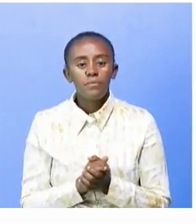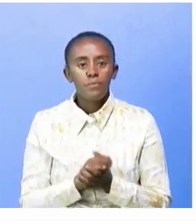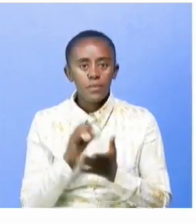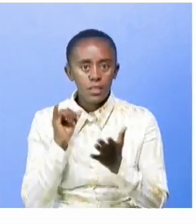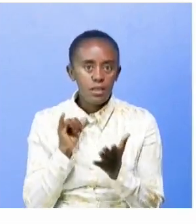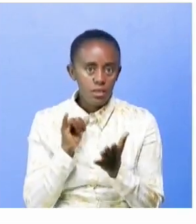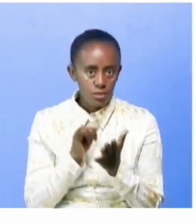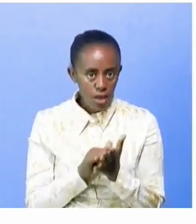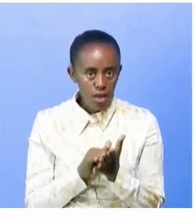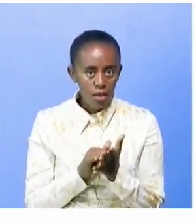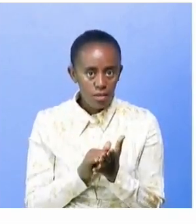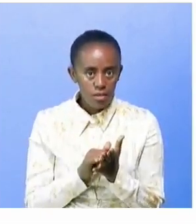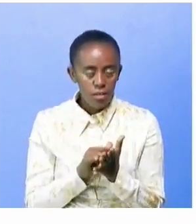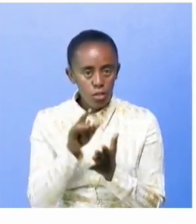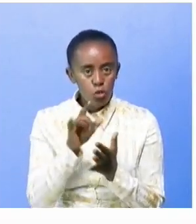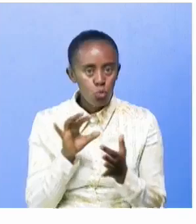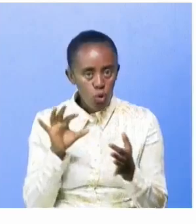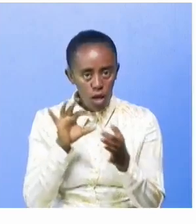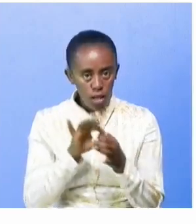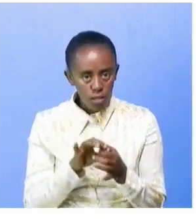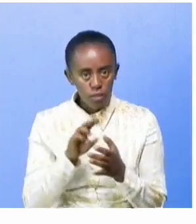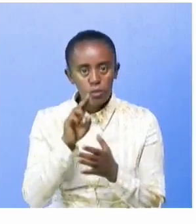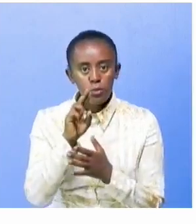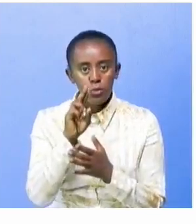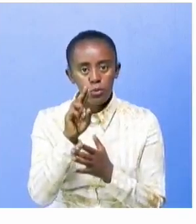That unites